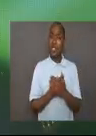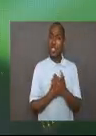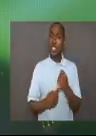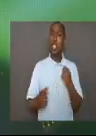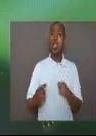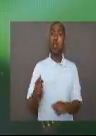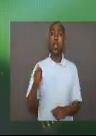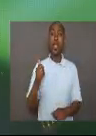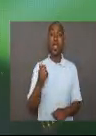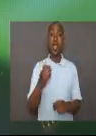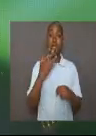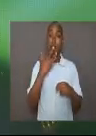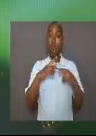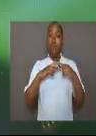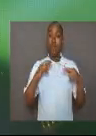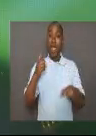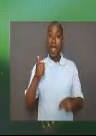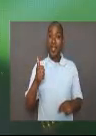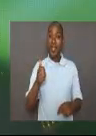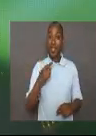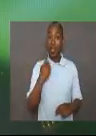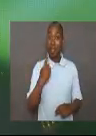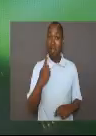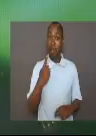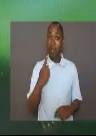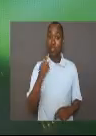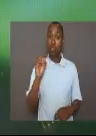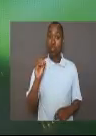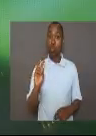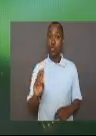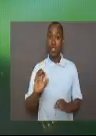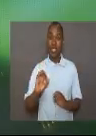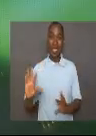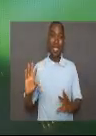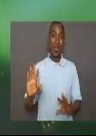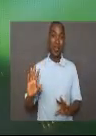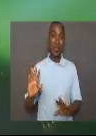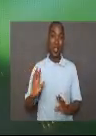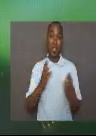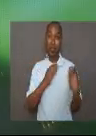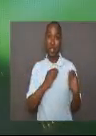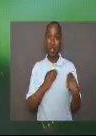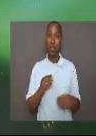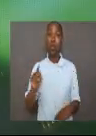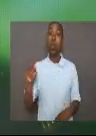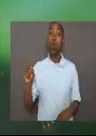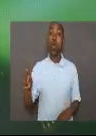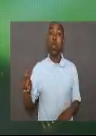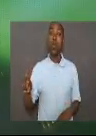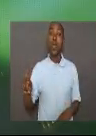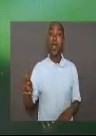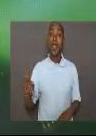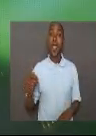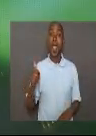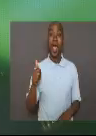carry deoxygenated blood are the pulmonary arteries, which carry blood